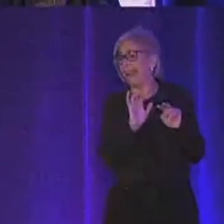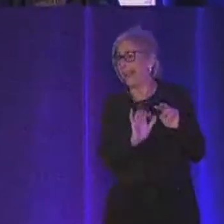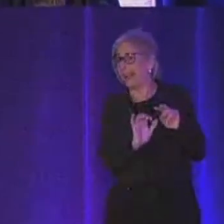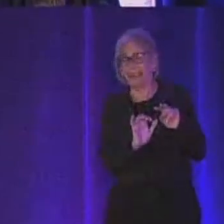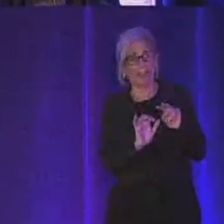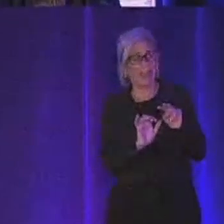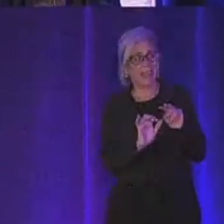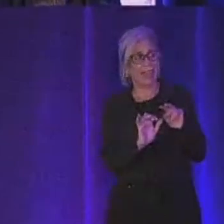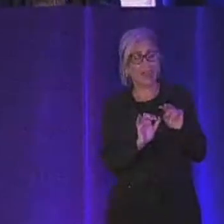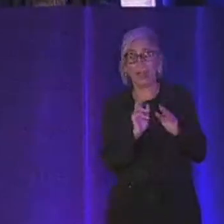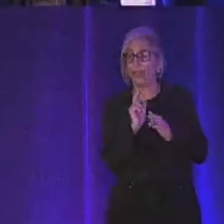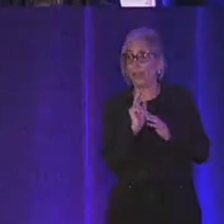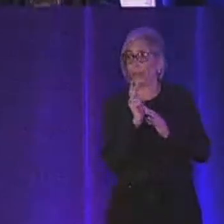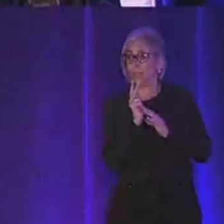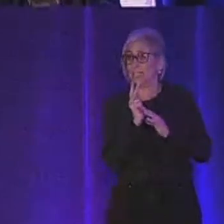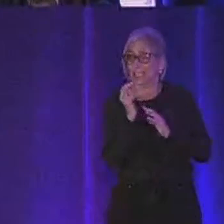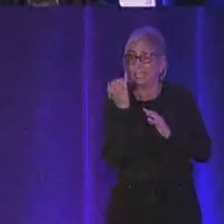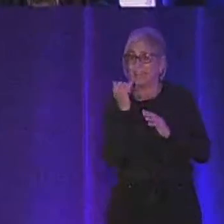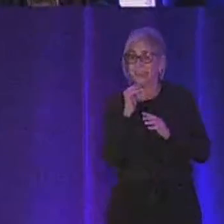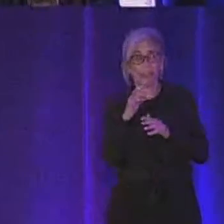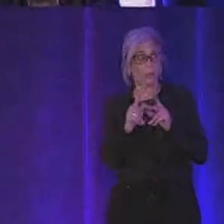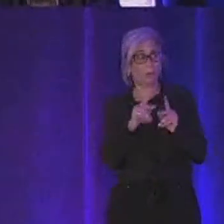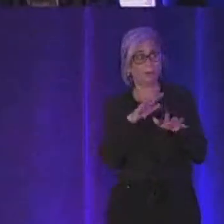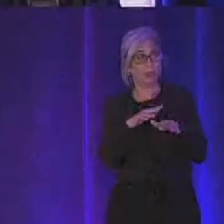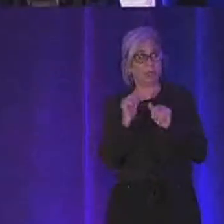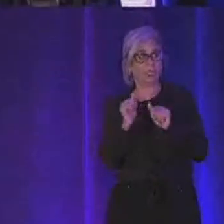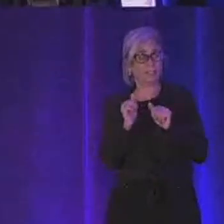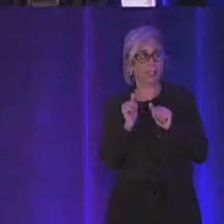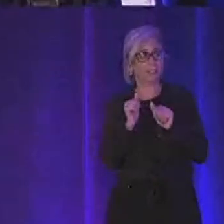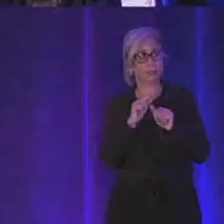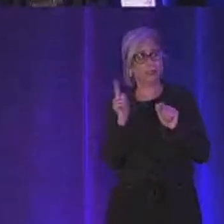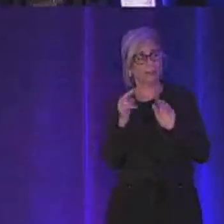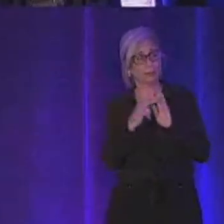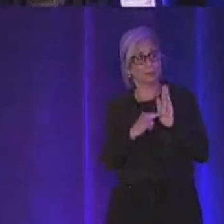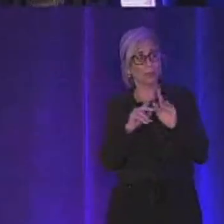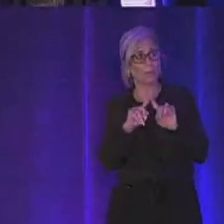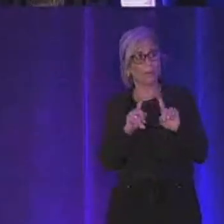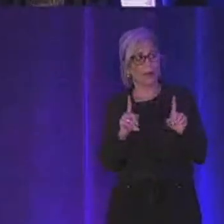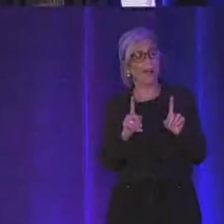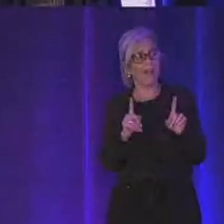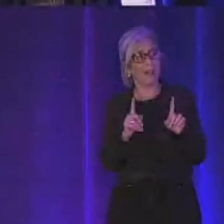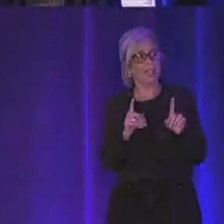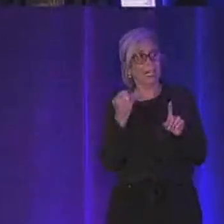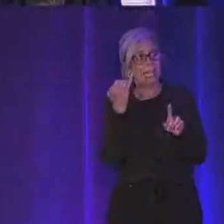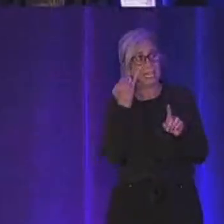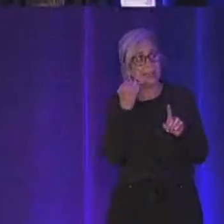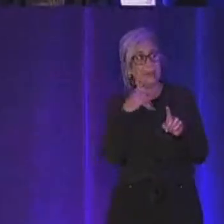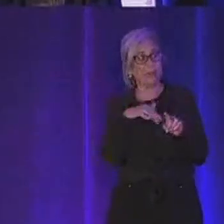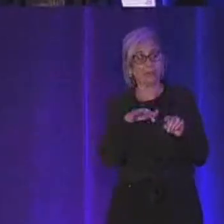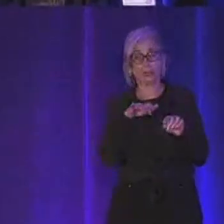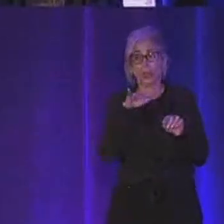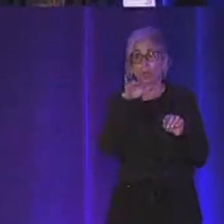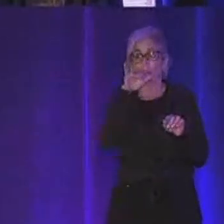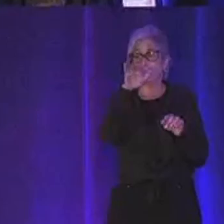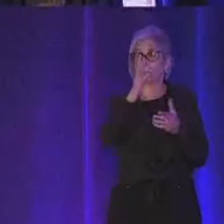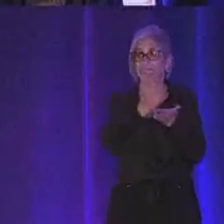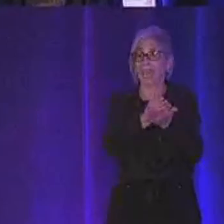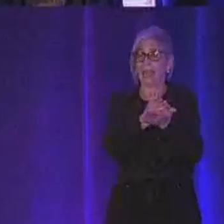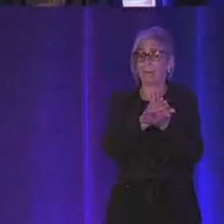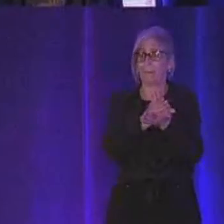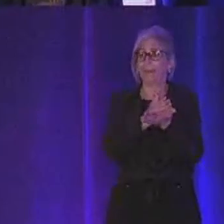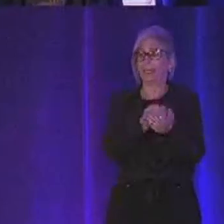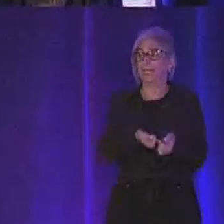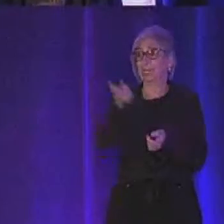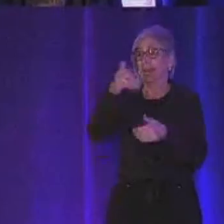I'm going to give it 3 seconds, and if people don't leave, I'll just do a different room. It's fine. But I would really like it if whoever's screwing up the style could just get out of the